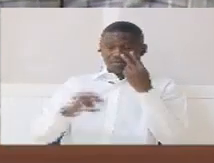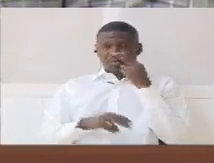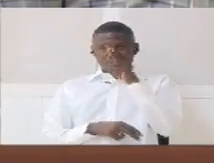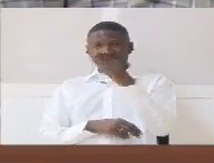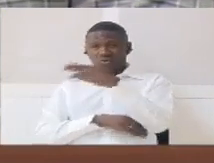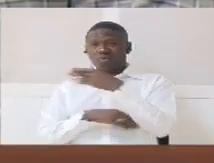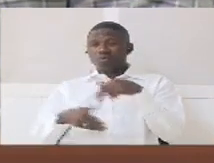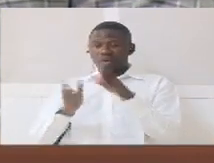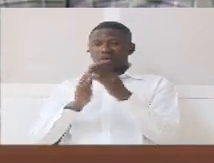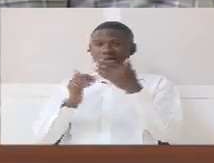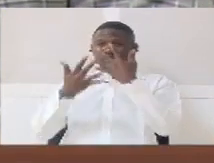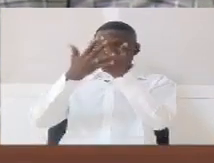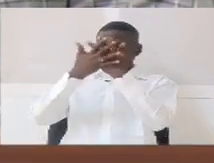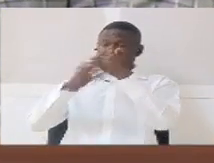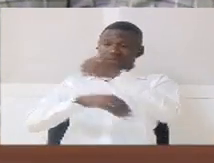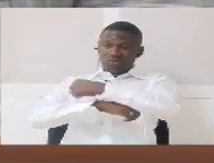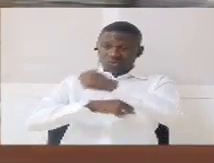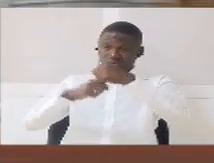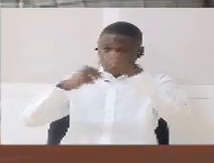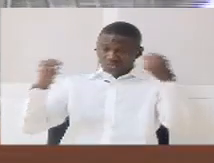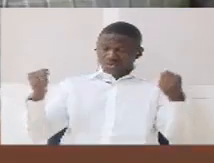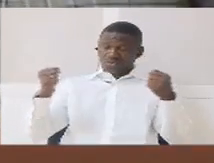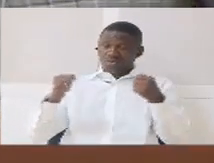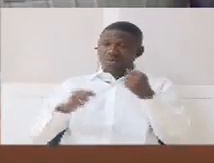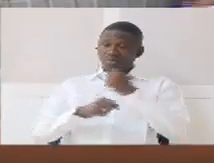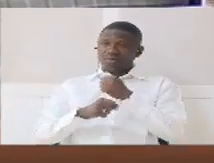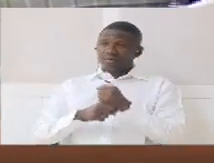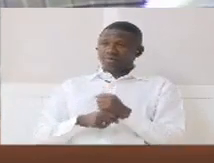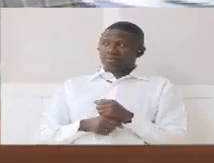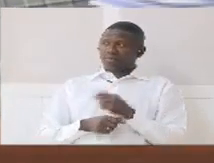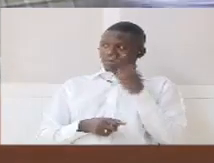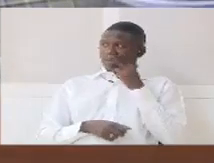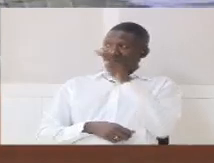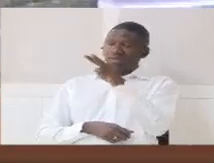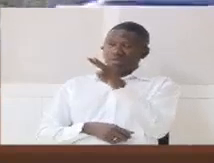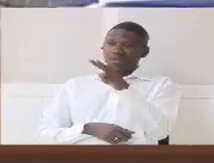jele jana. An example, go bunda jele hole nyin jele. You see that door behind there? You see the hole?